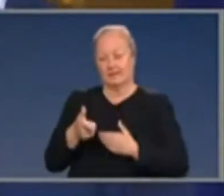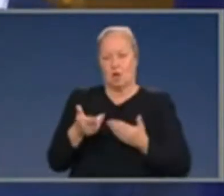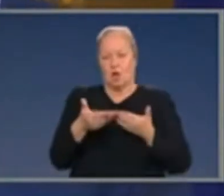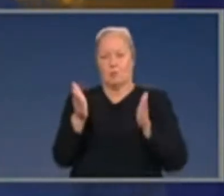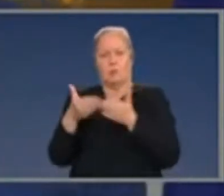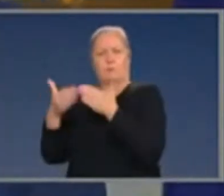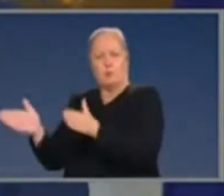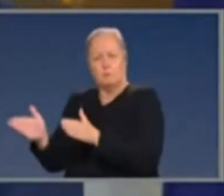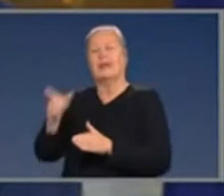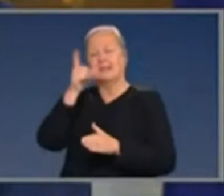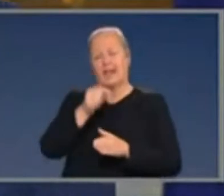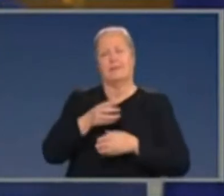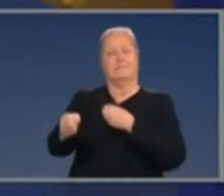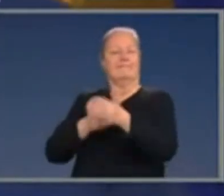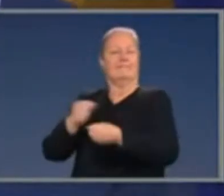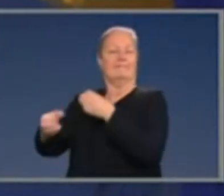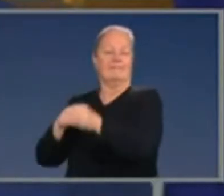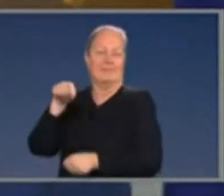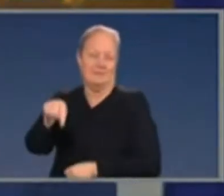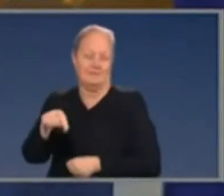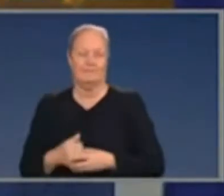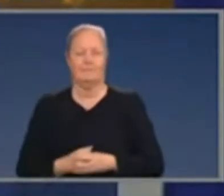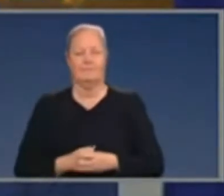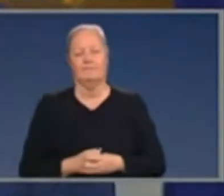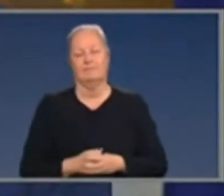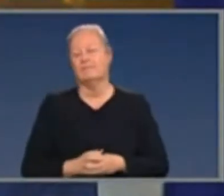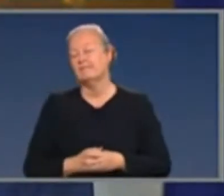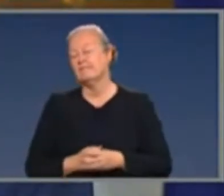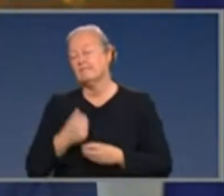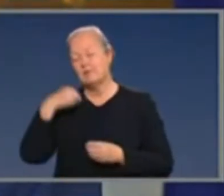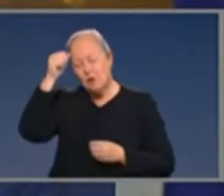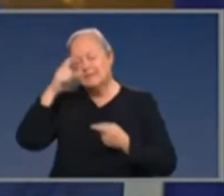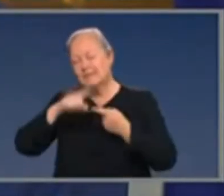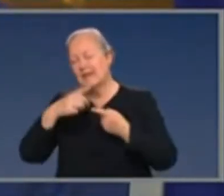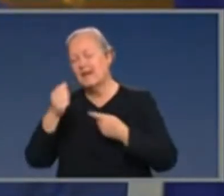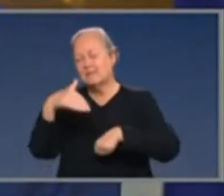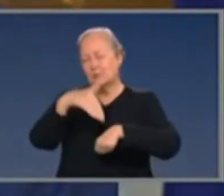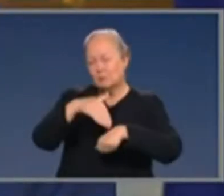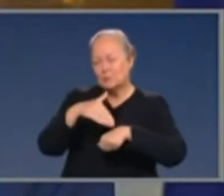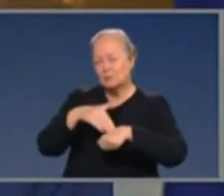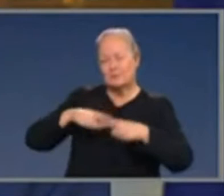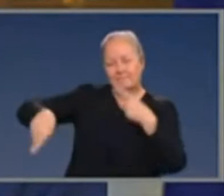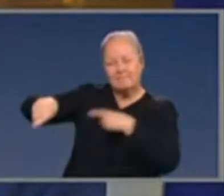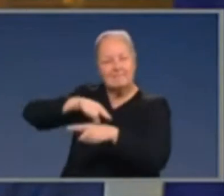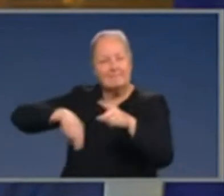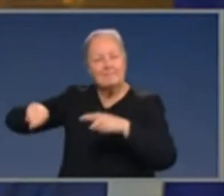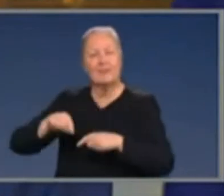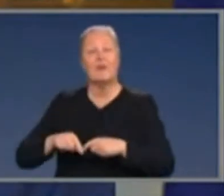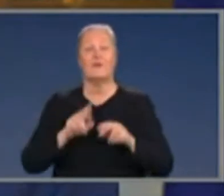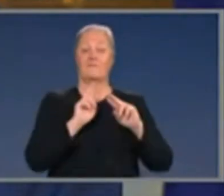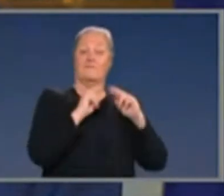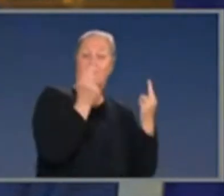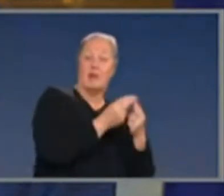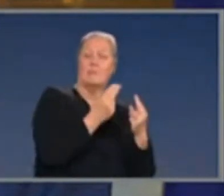this facility. There are still issues in that facility. I understand that there are still concerns from families